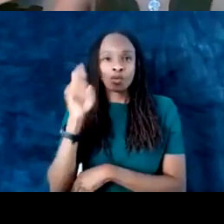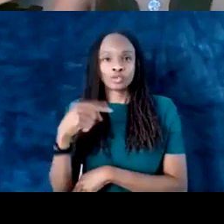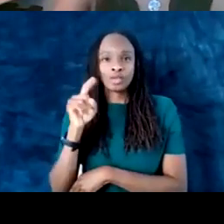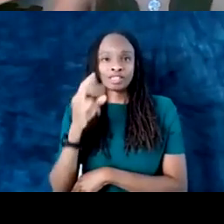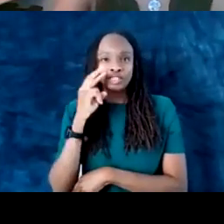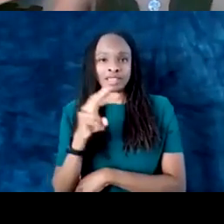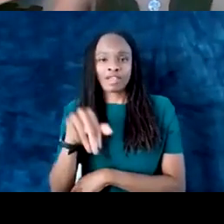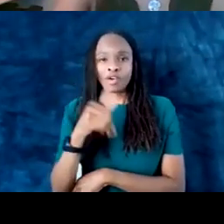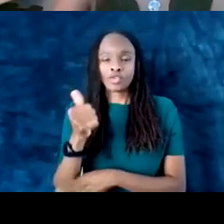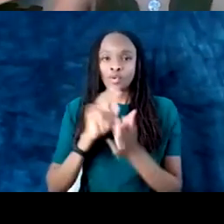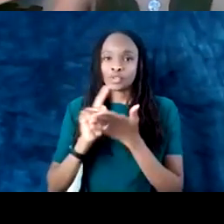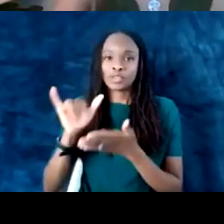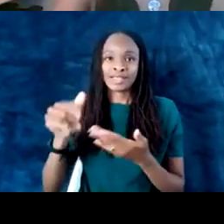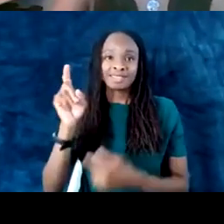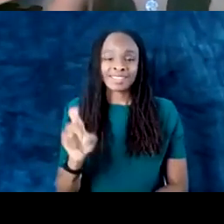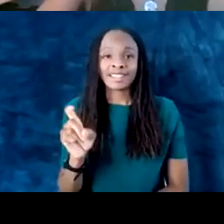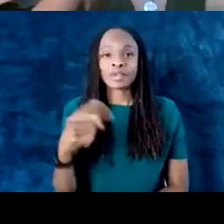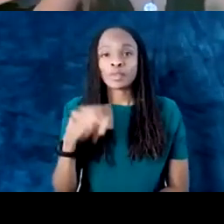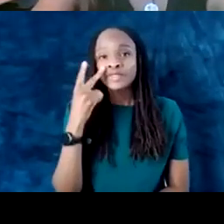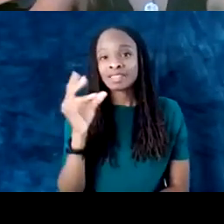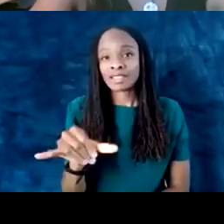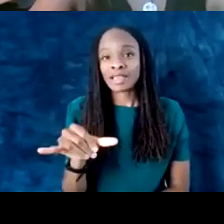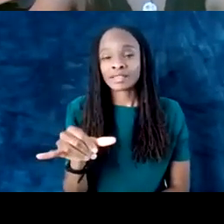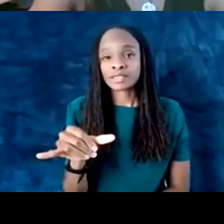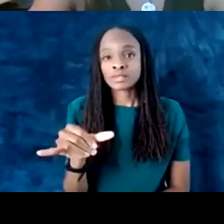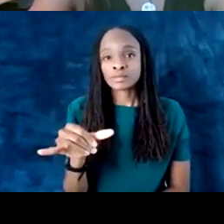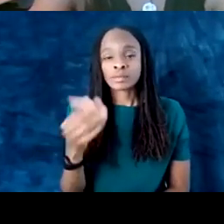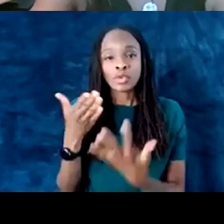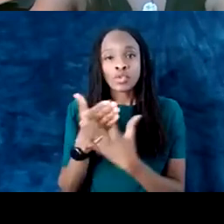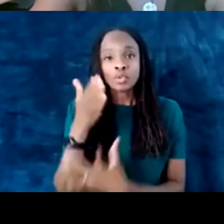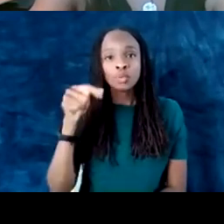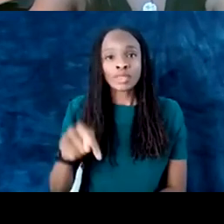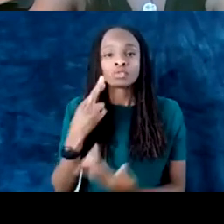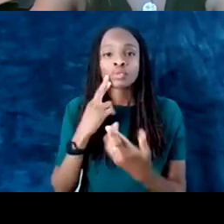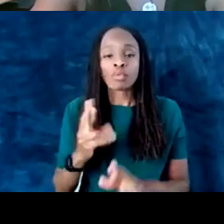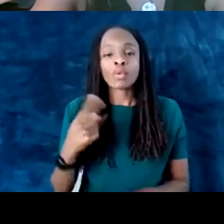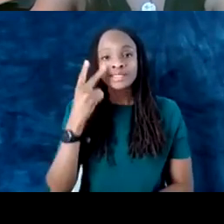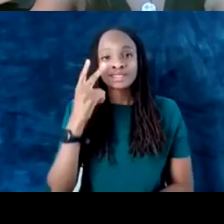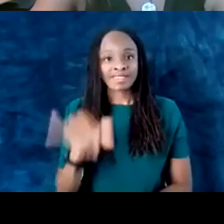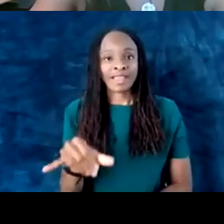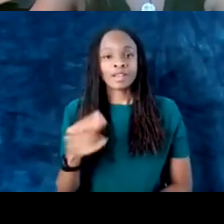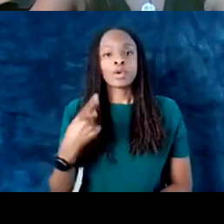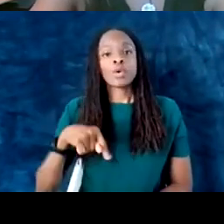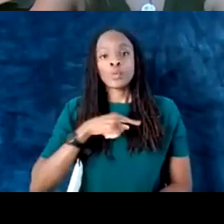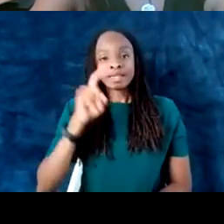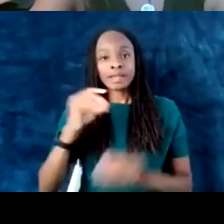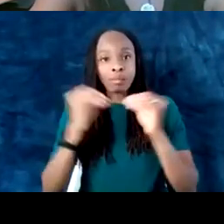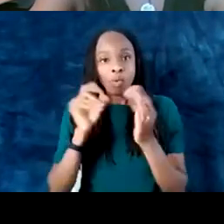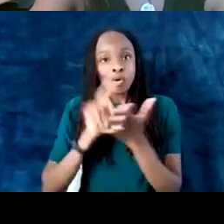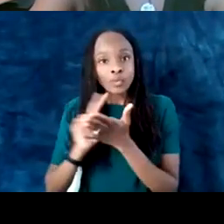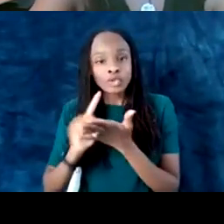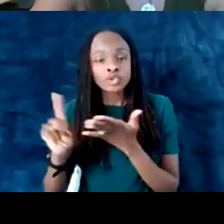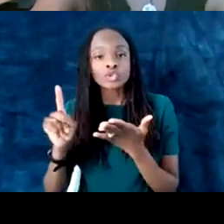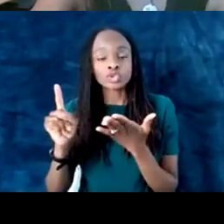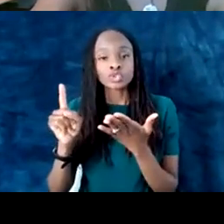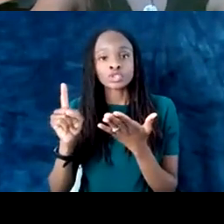other research that is needed. And we've seen that through this report, we've seen that we need more research into the kind